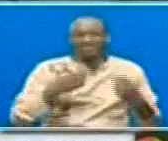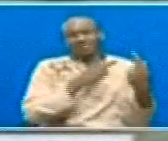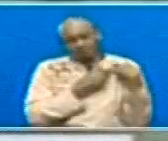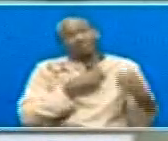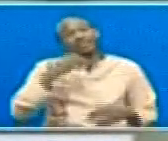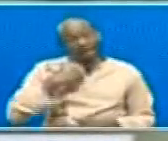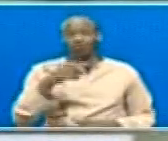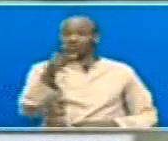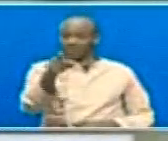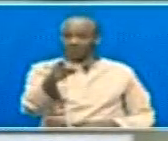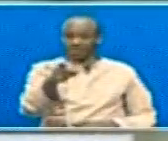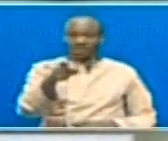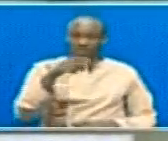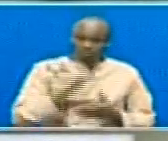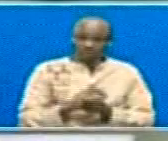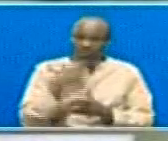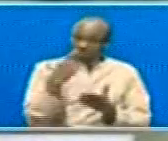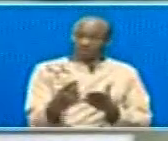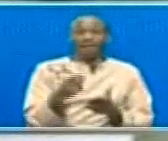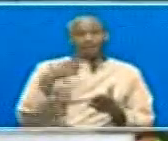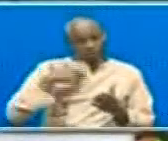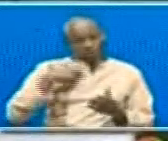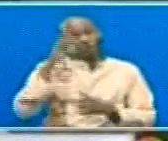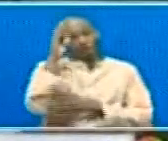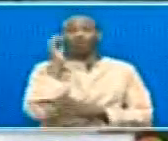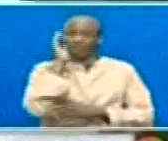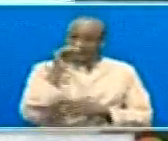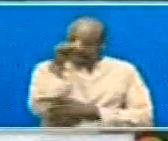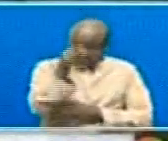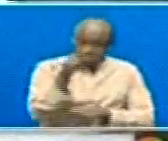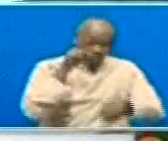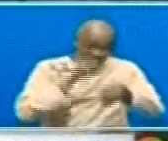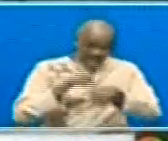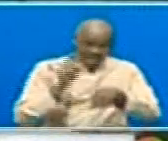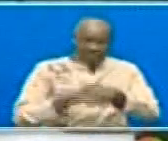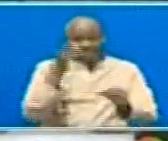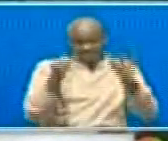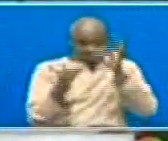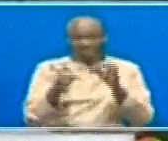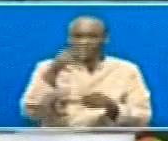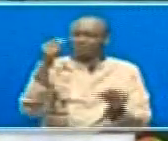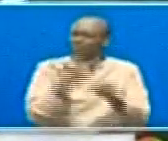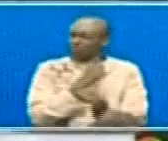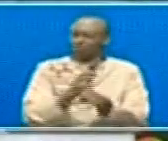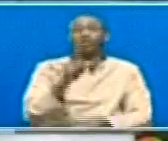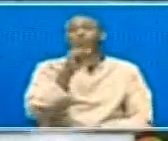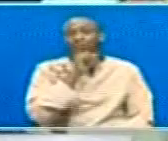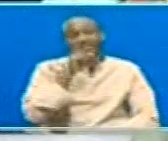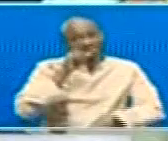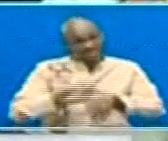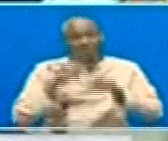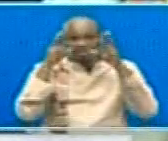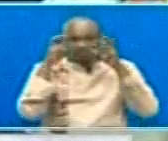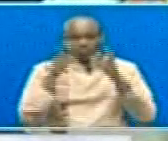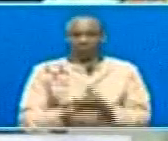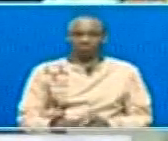responsibility. And Allah subhanahu wa ta'ala will ask you on the day of Qiyamah, we cannot keep quiet in the face of evil.